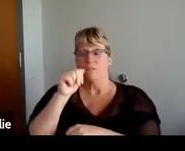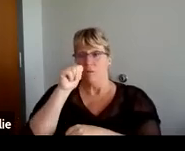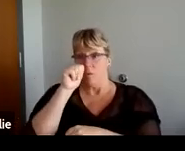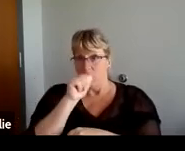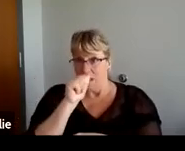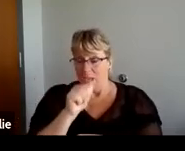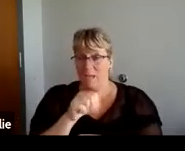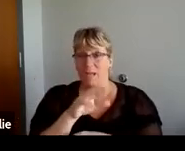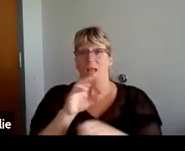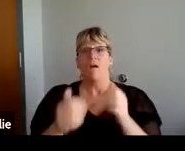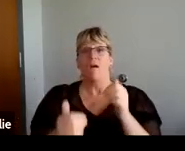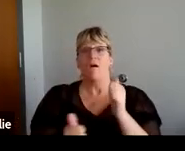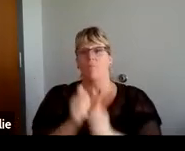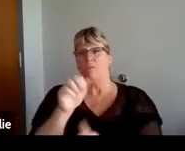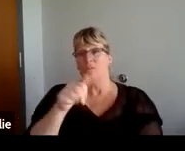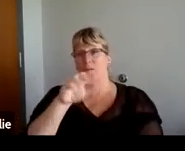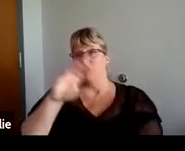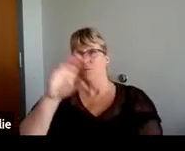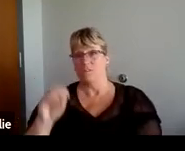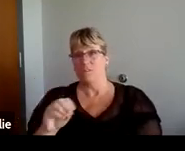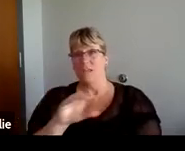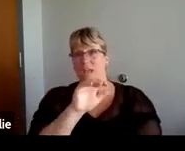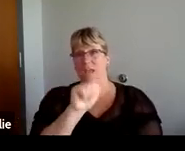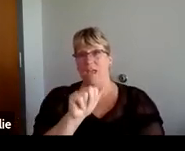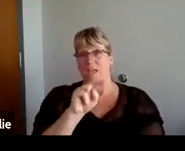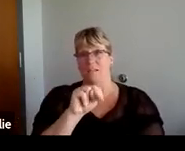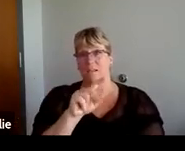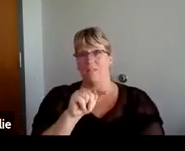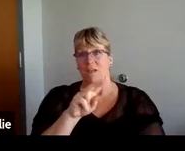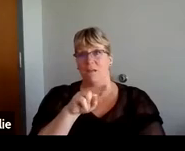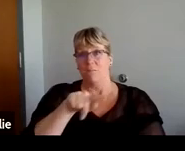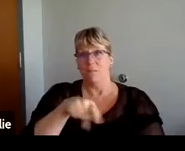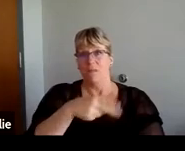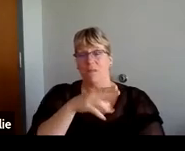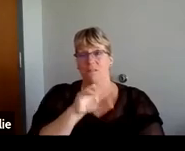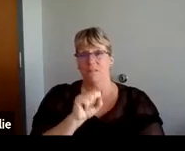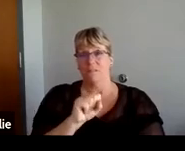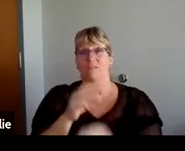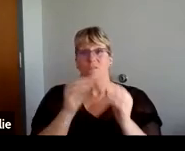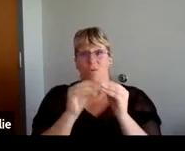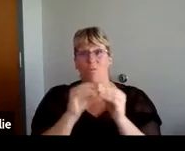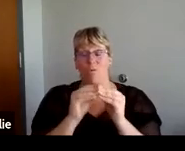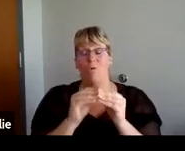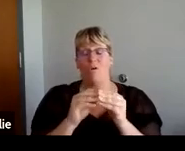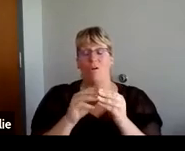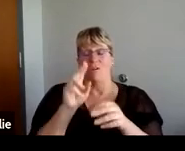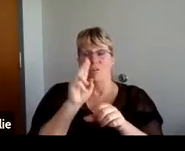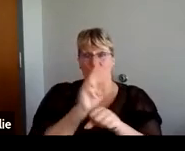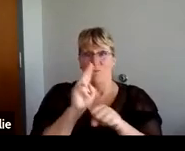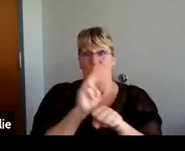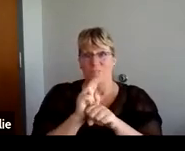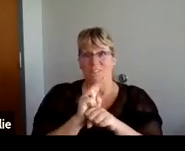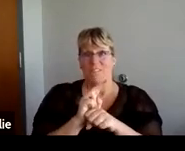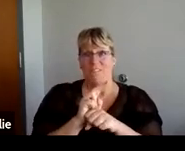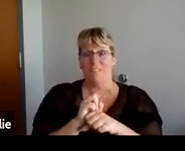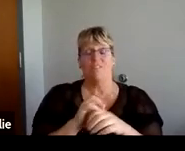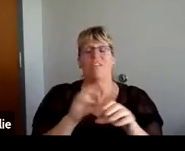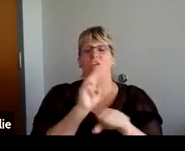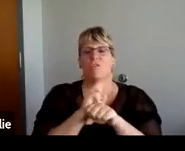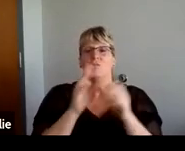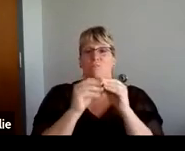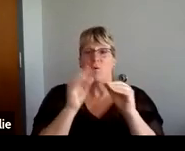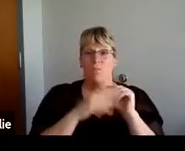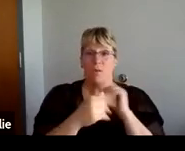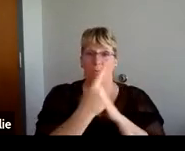almost 10% are using the amphetamines. So polysubstance use is still alive and well in our country. Although this slide is